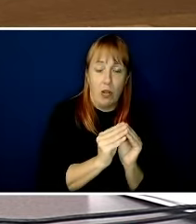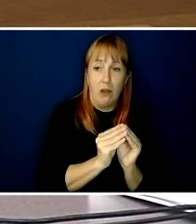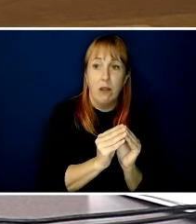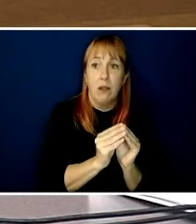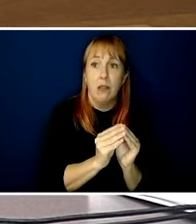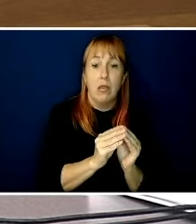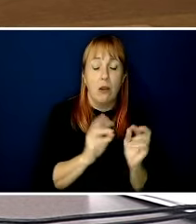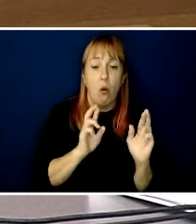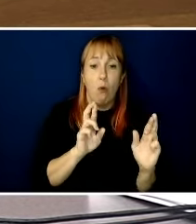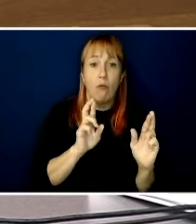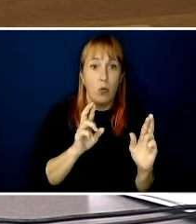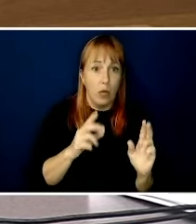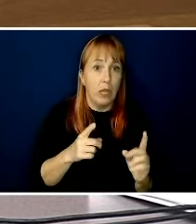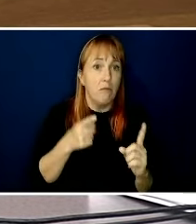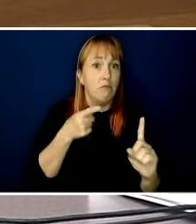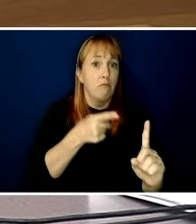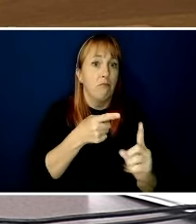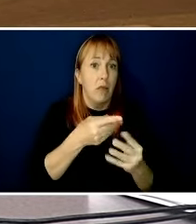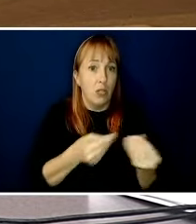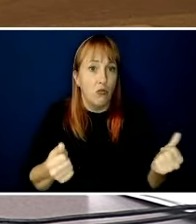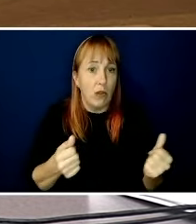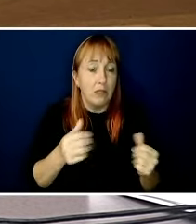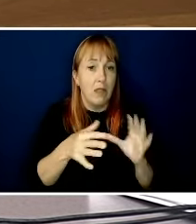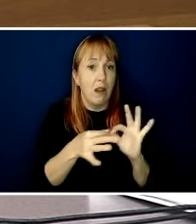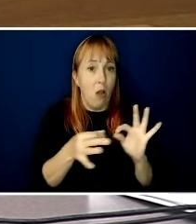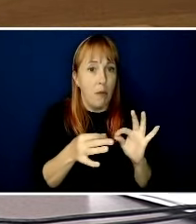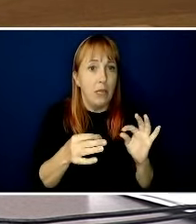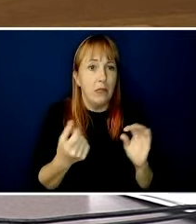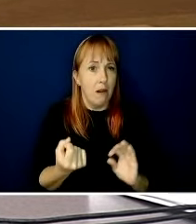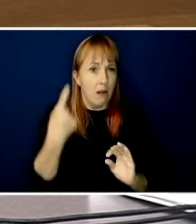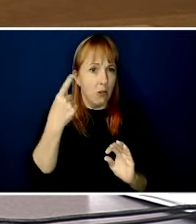Levin's comments so we can understand that more fully and make sure that we're